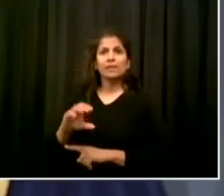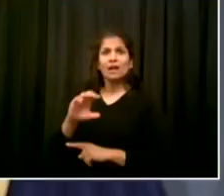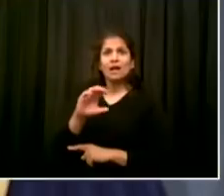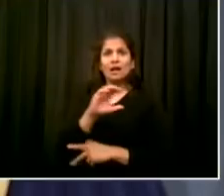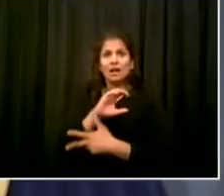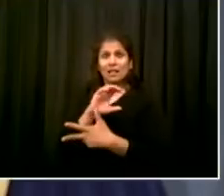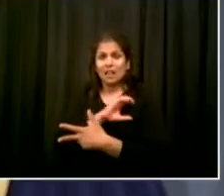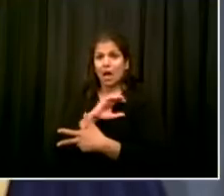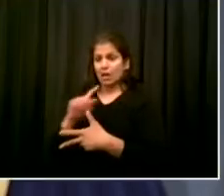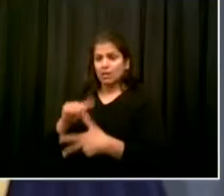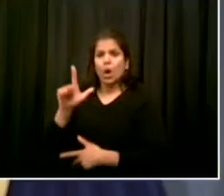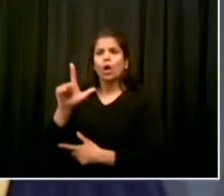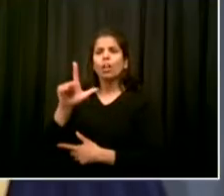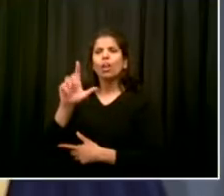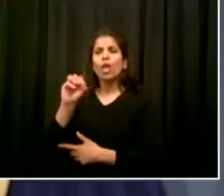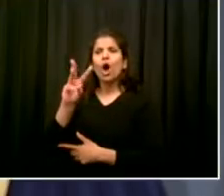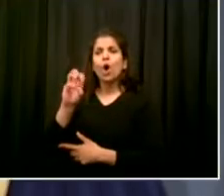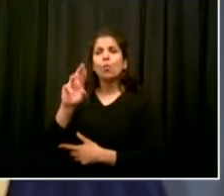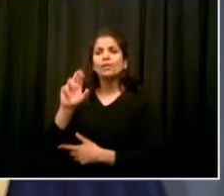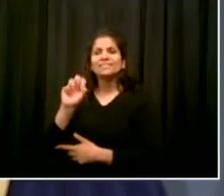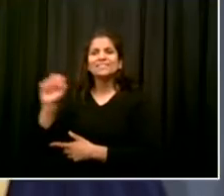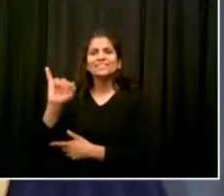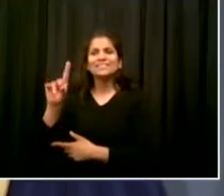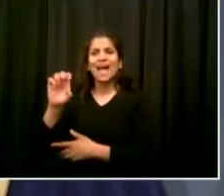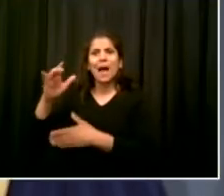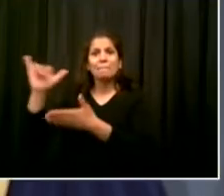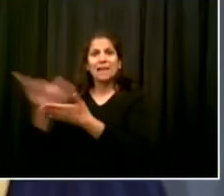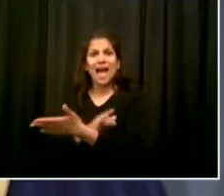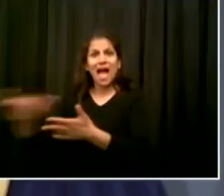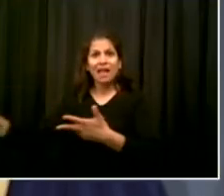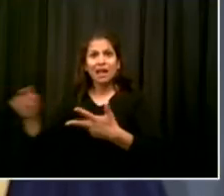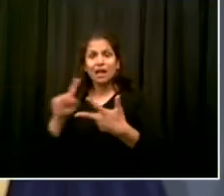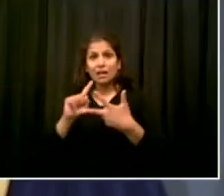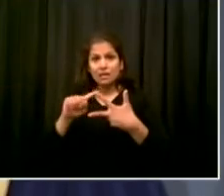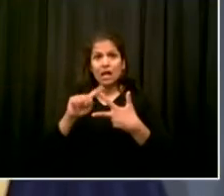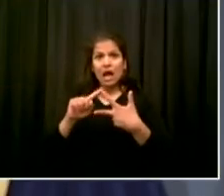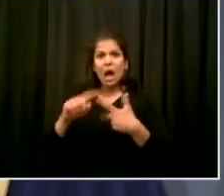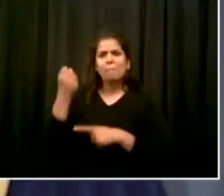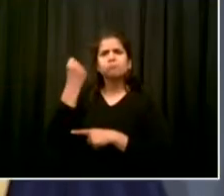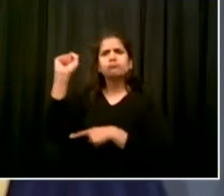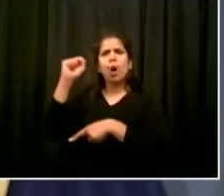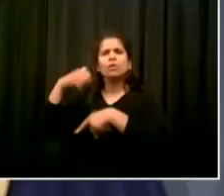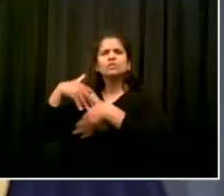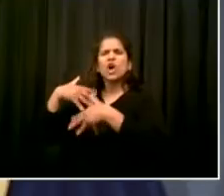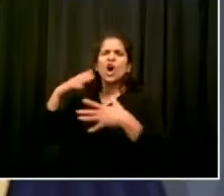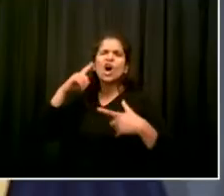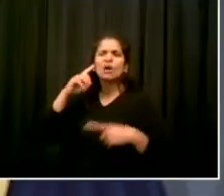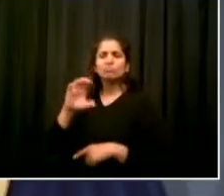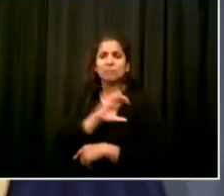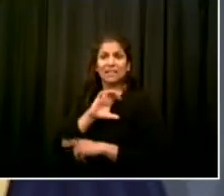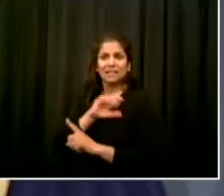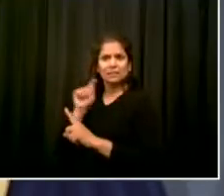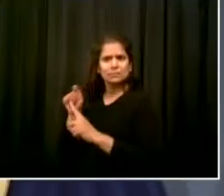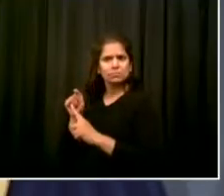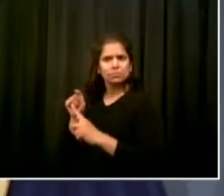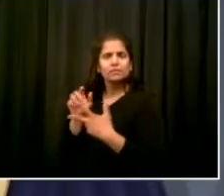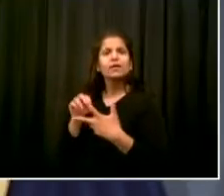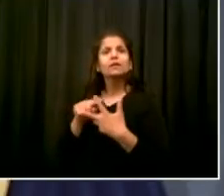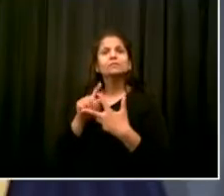lot faster than that still. But I'm going by just tangible proof. Something is moving, and we'll have more to say on how we make